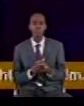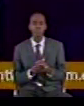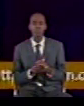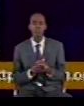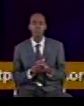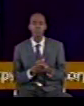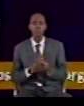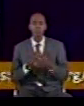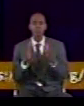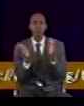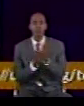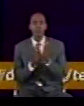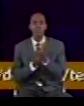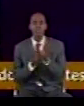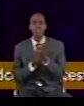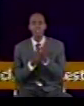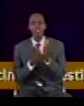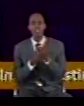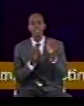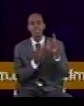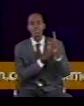Praise the Lord!